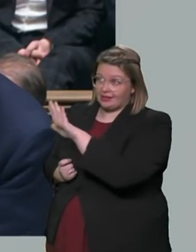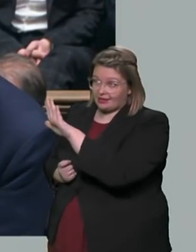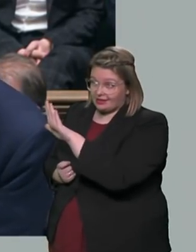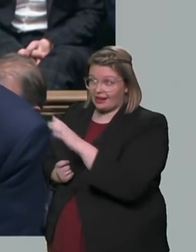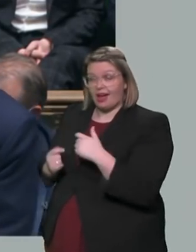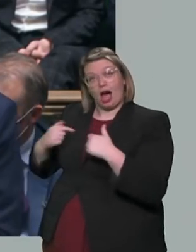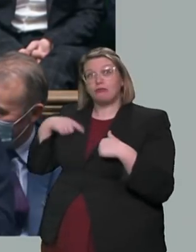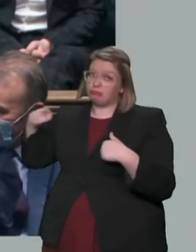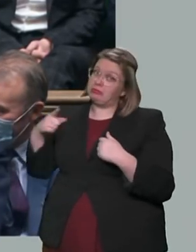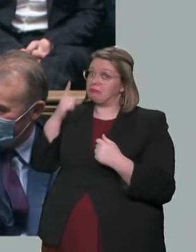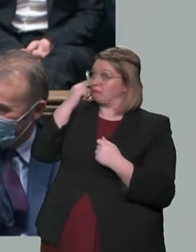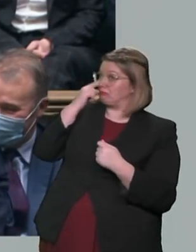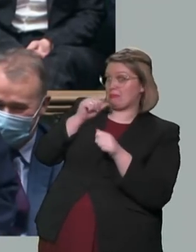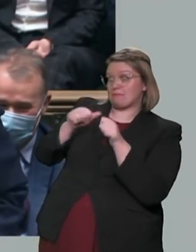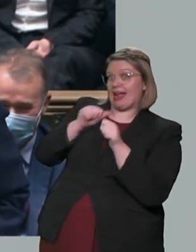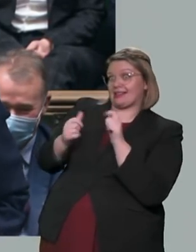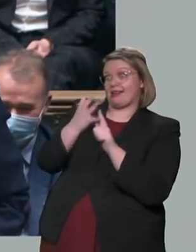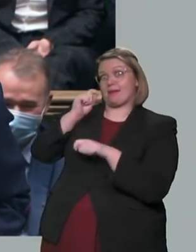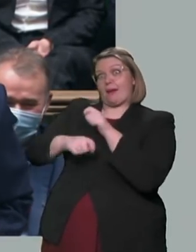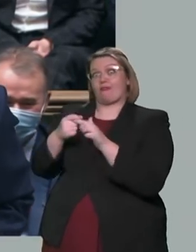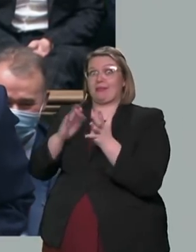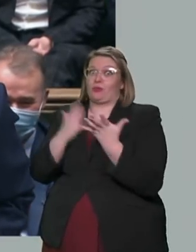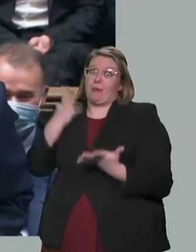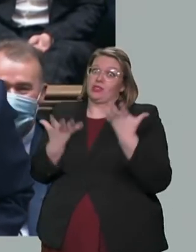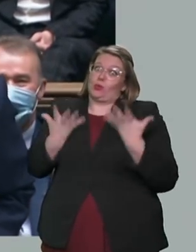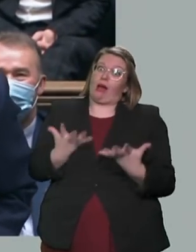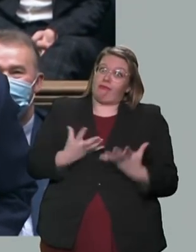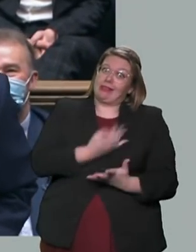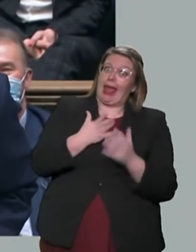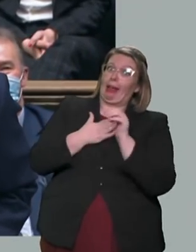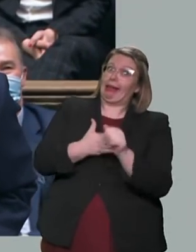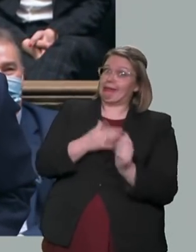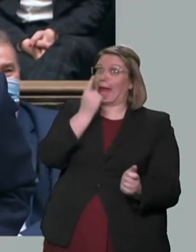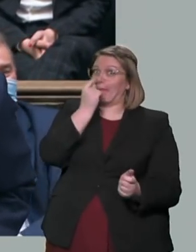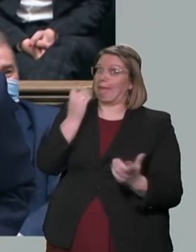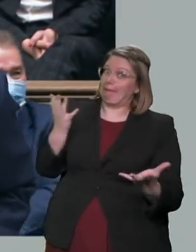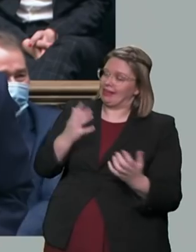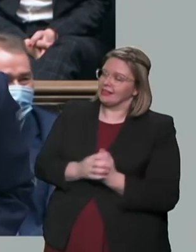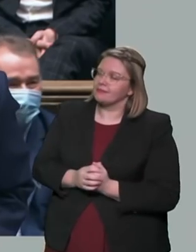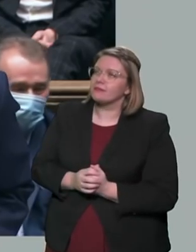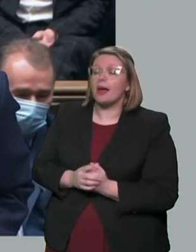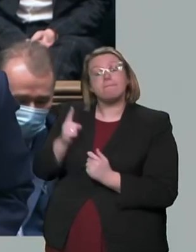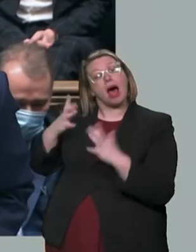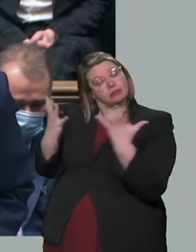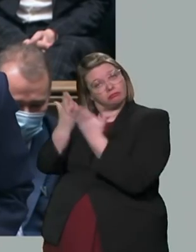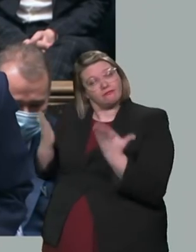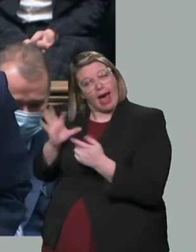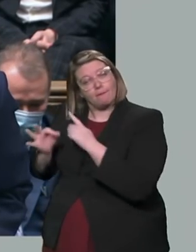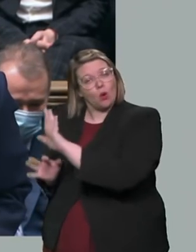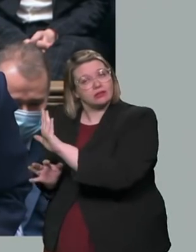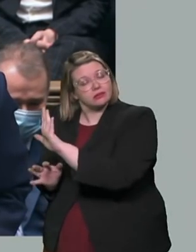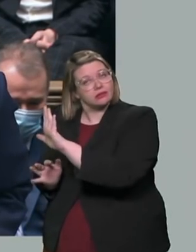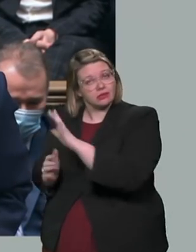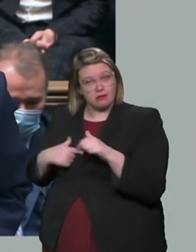leader of the opposition. I welcome her point, because actually what the government is doing